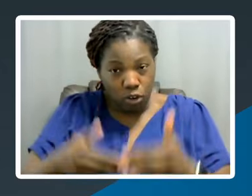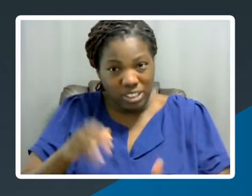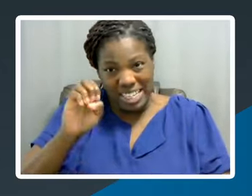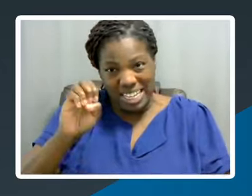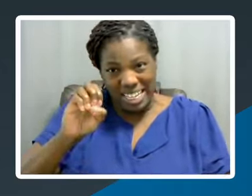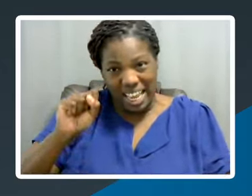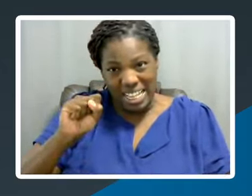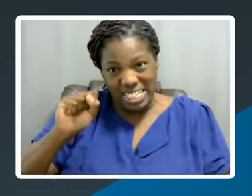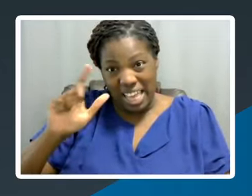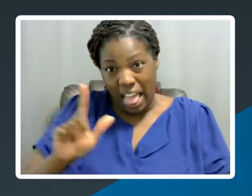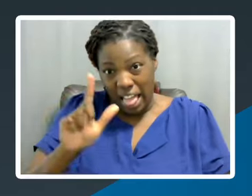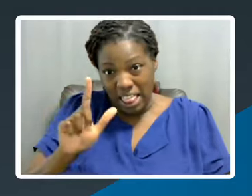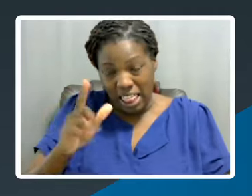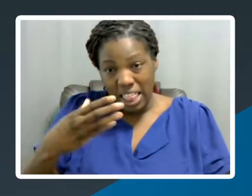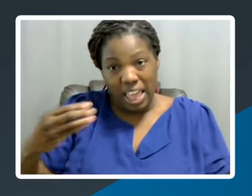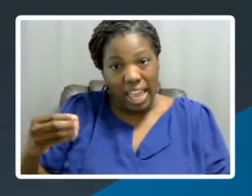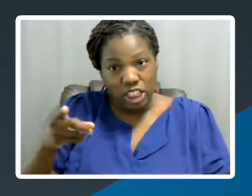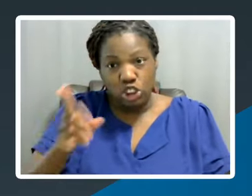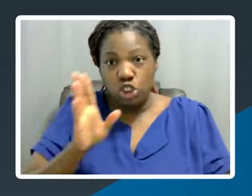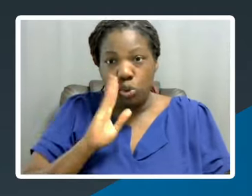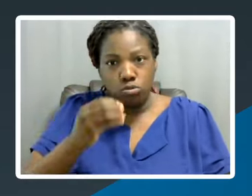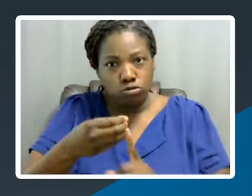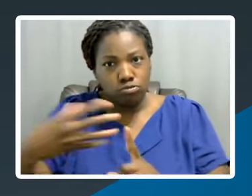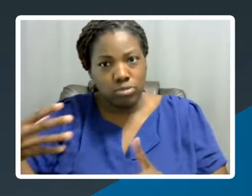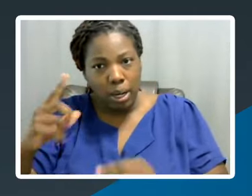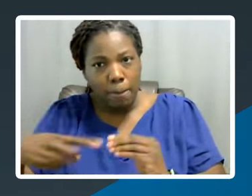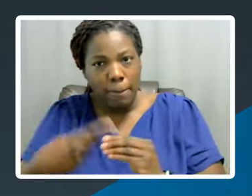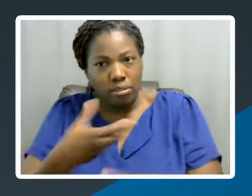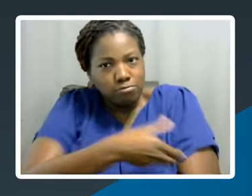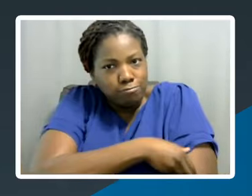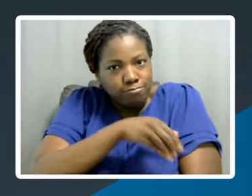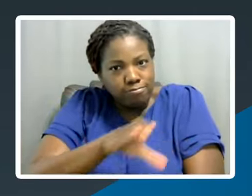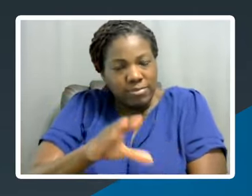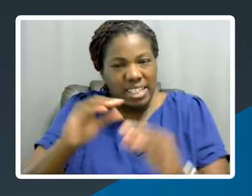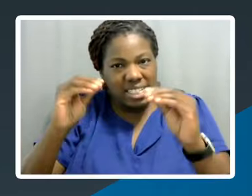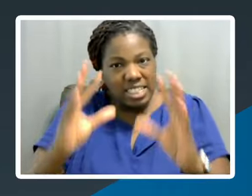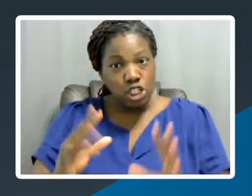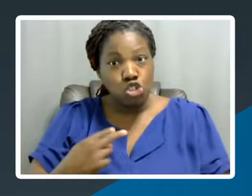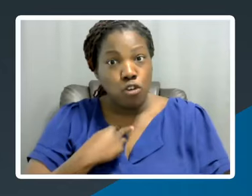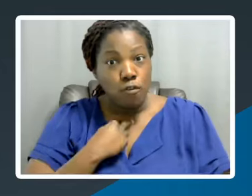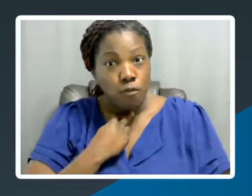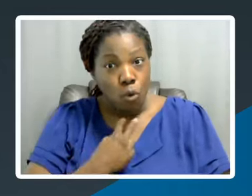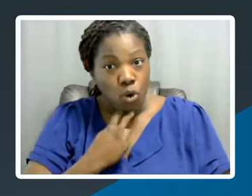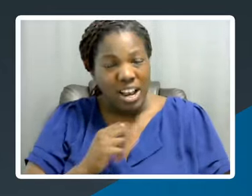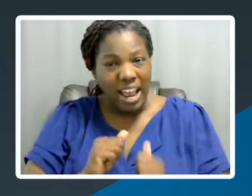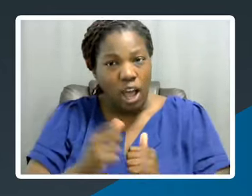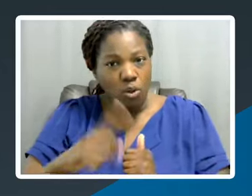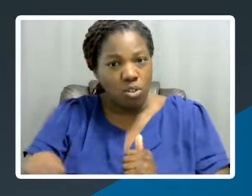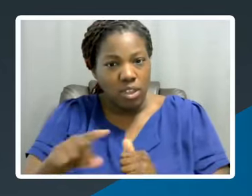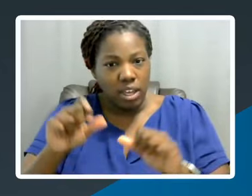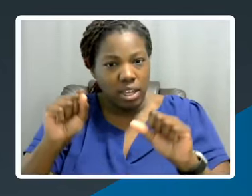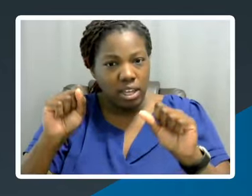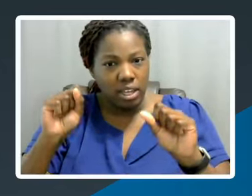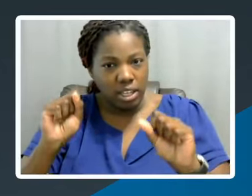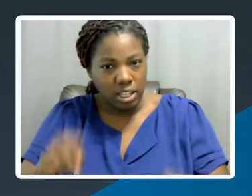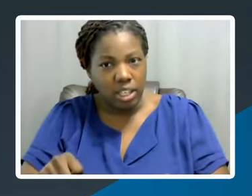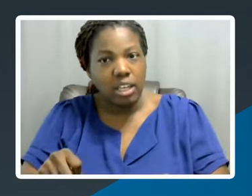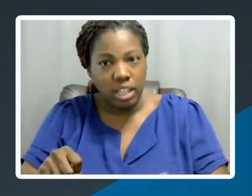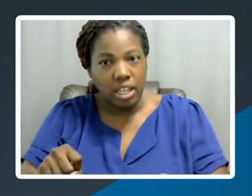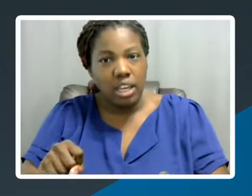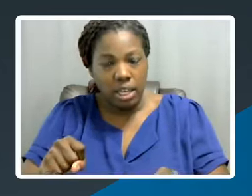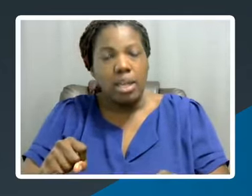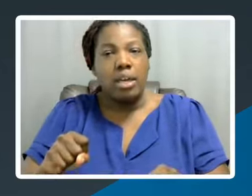does. She's going to talk about the empowerment of teacher voice and how teachers can really be strong advocates for policy